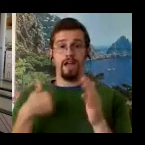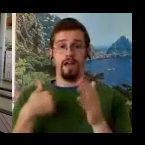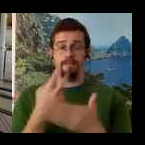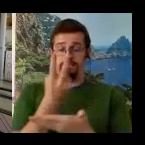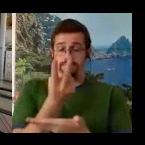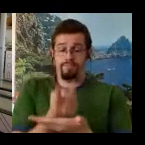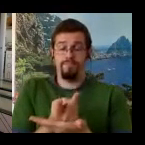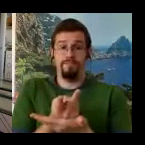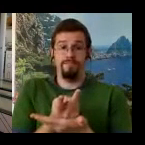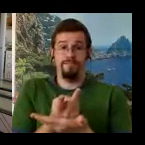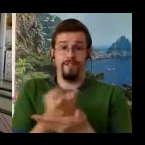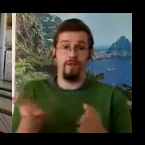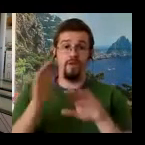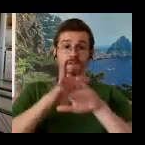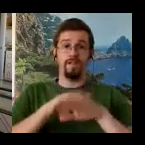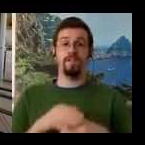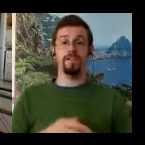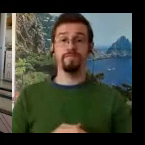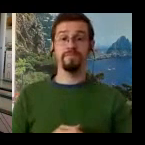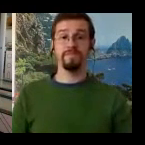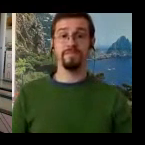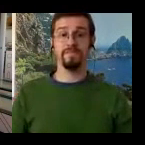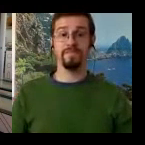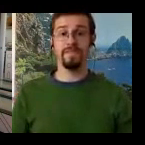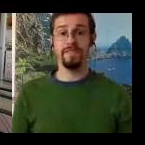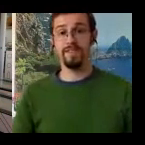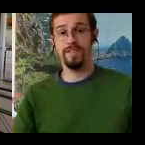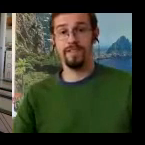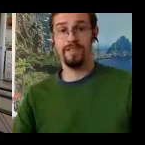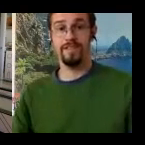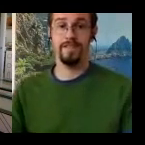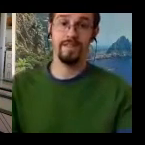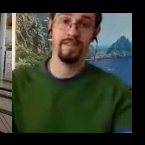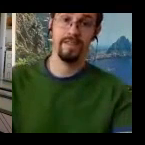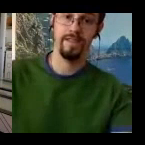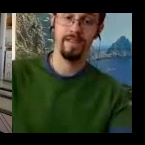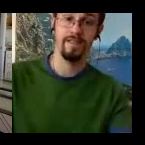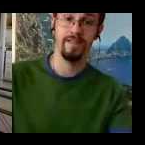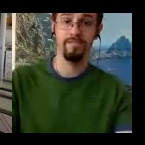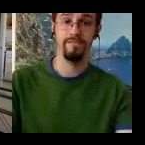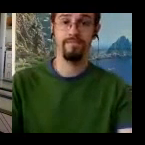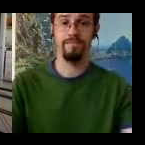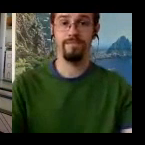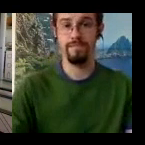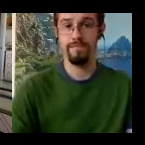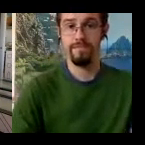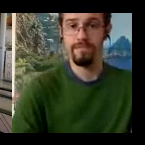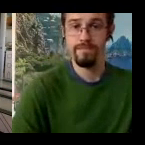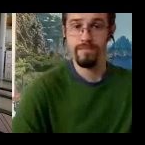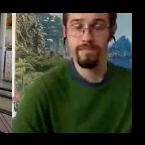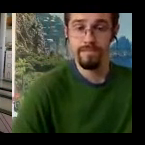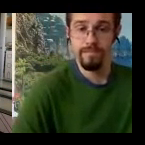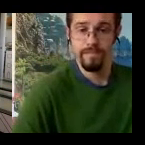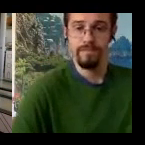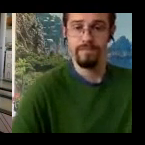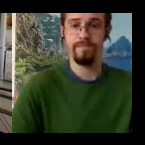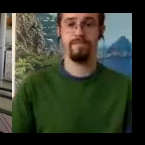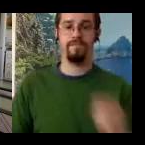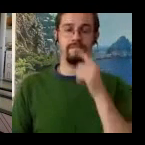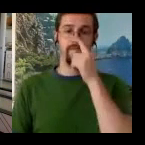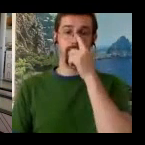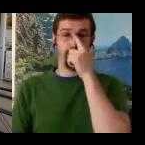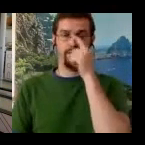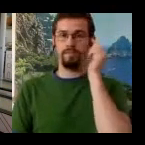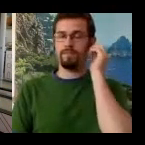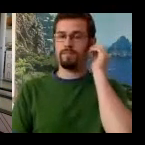other. Yeah, look at that. The last two hand shapes at the bottom of the sign. Right. There's one. Yeah,